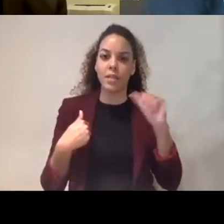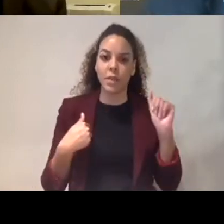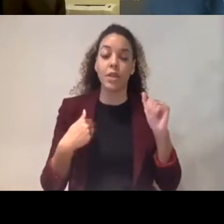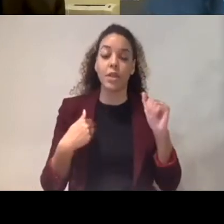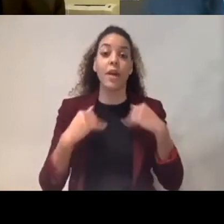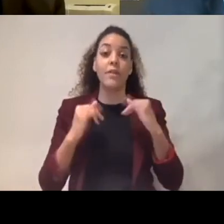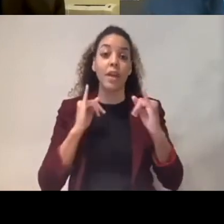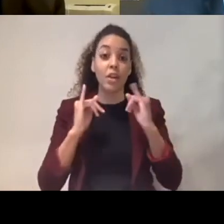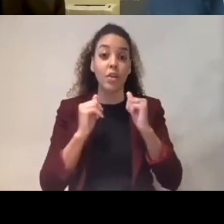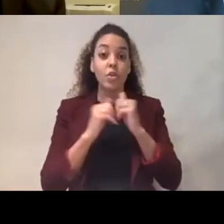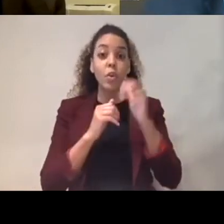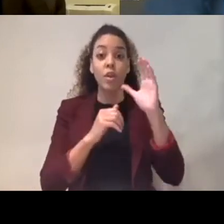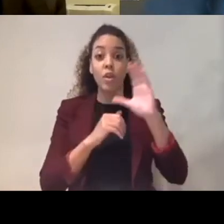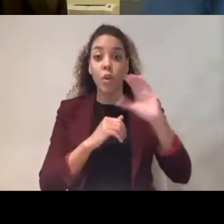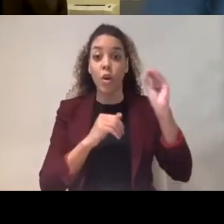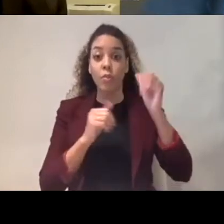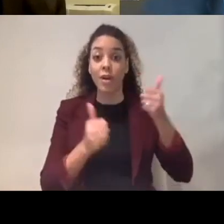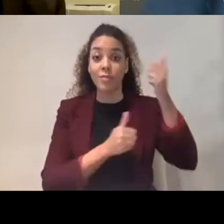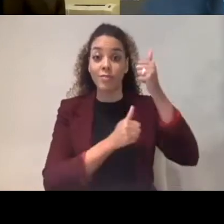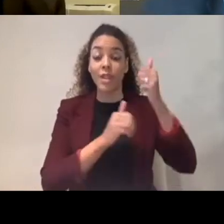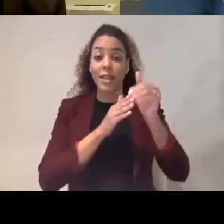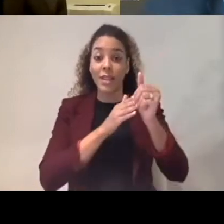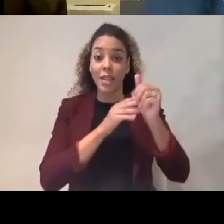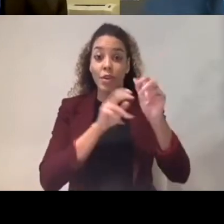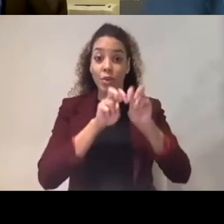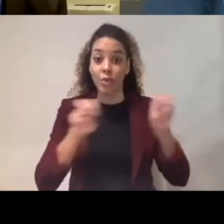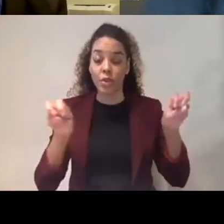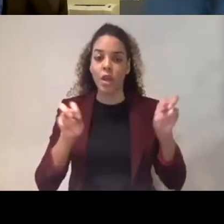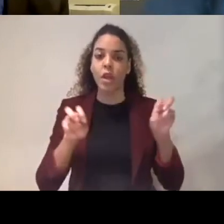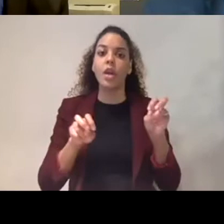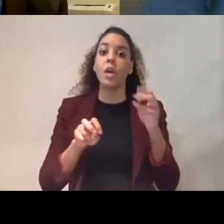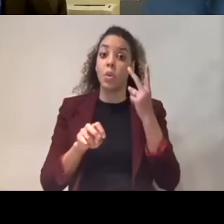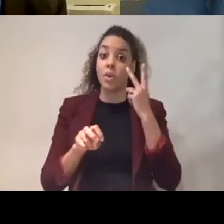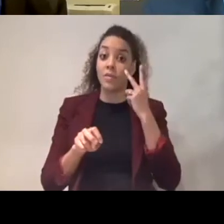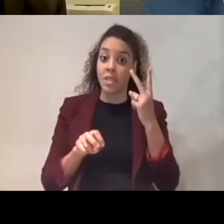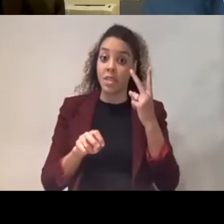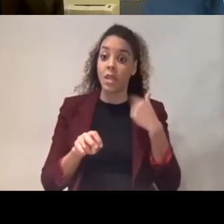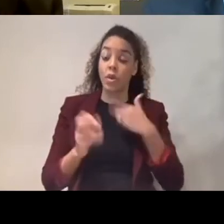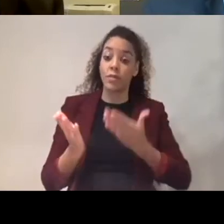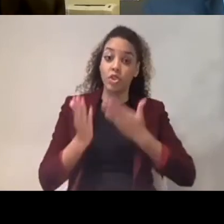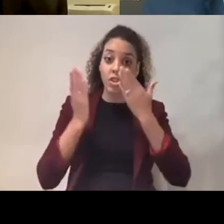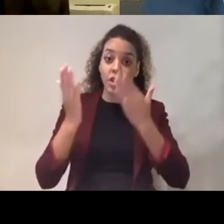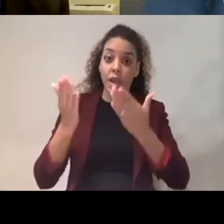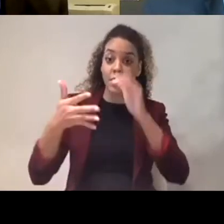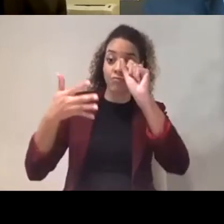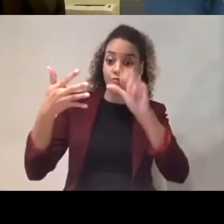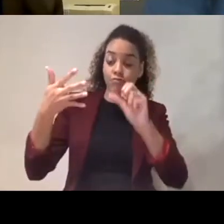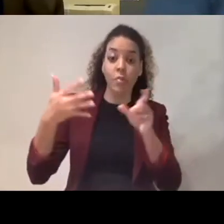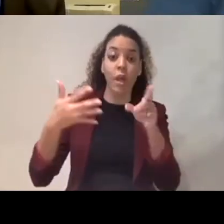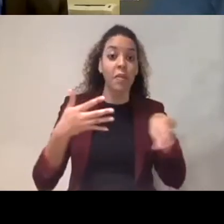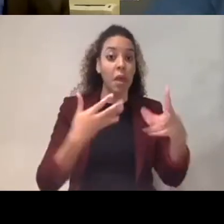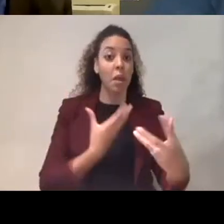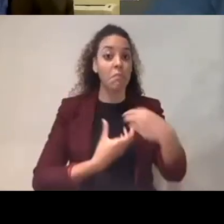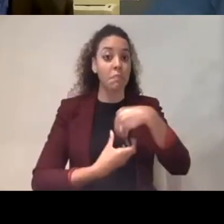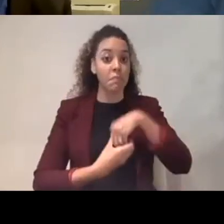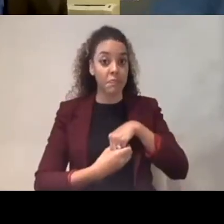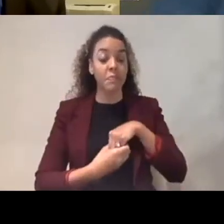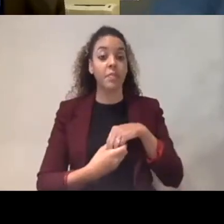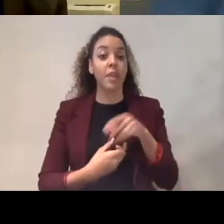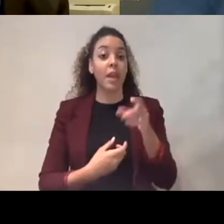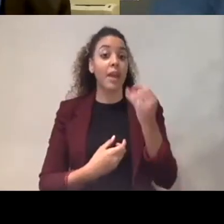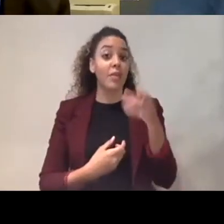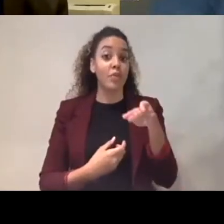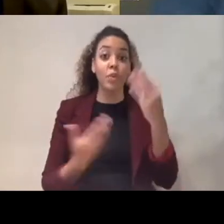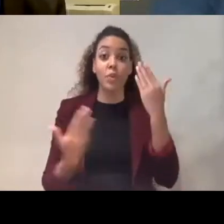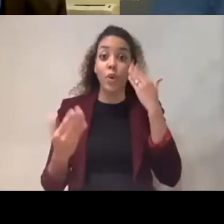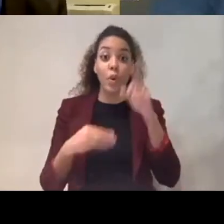is that companies are adopting the best practices that we've suggested on our website. And for those who don't know about that, I highly suggest that